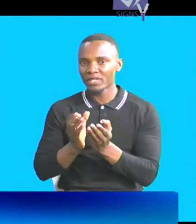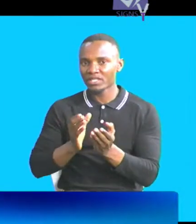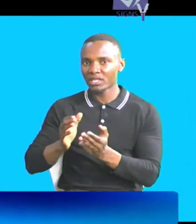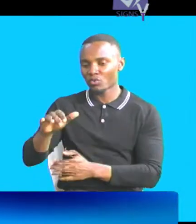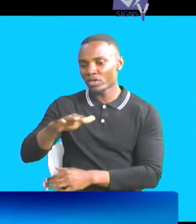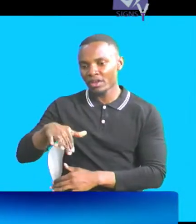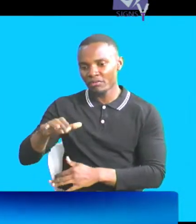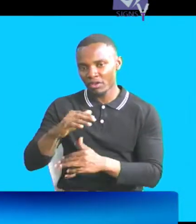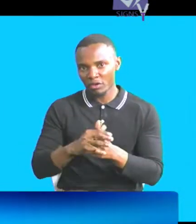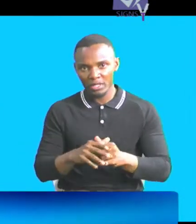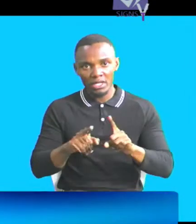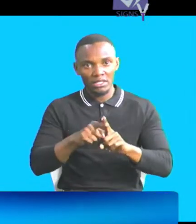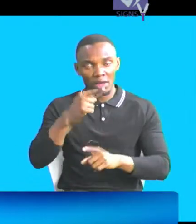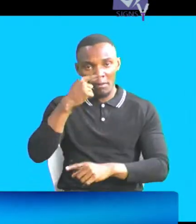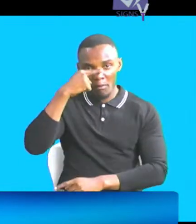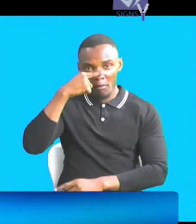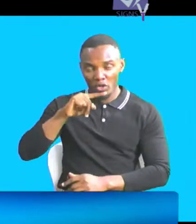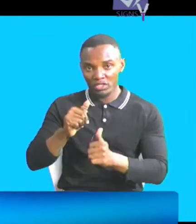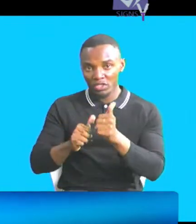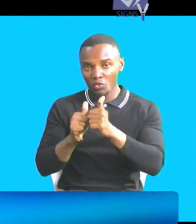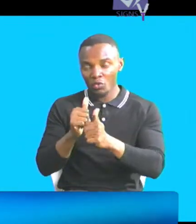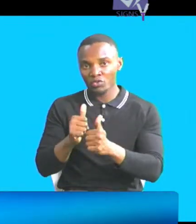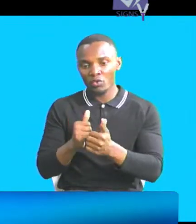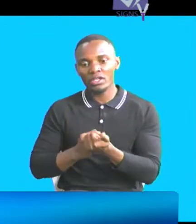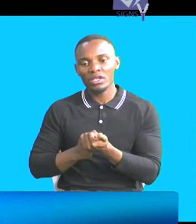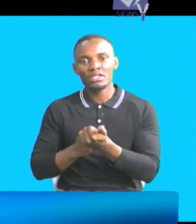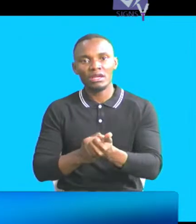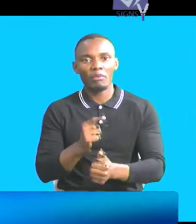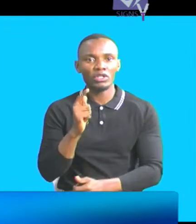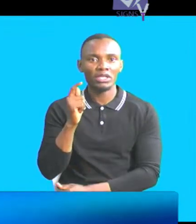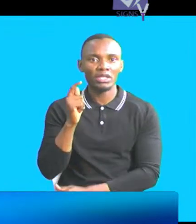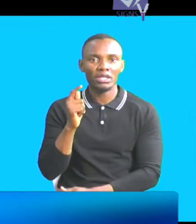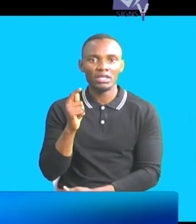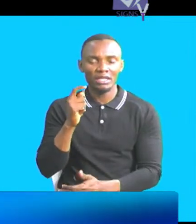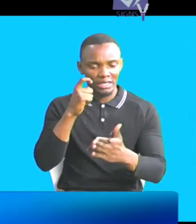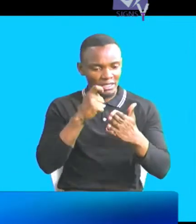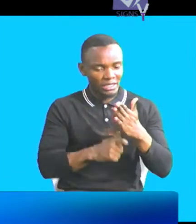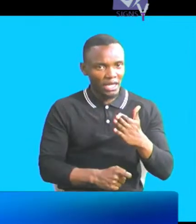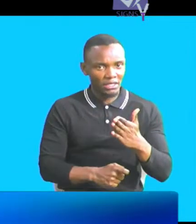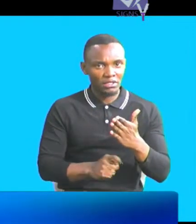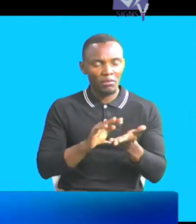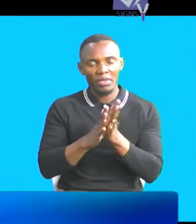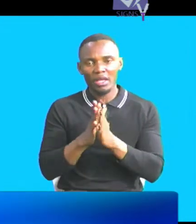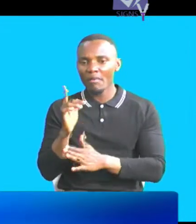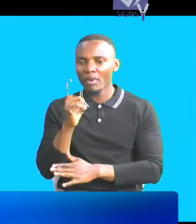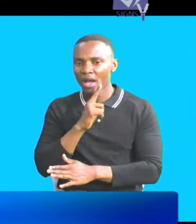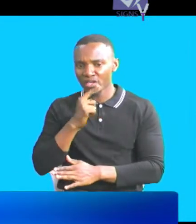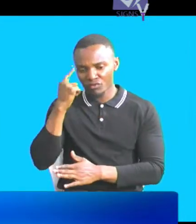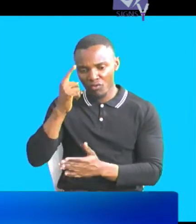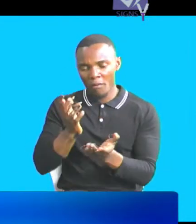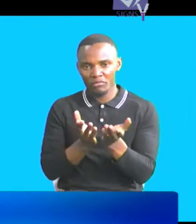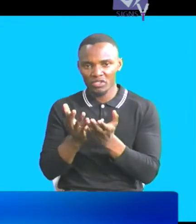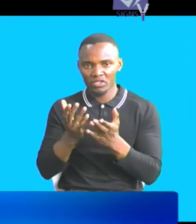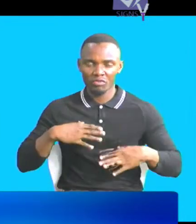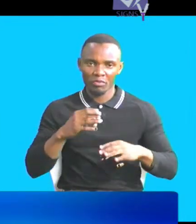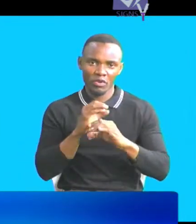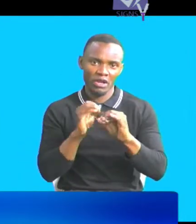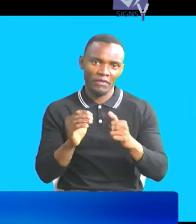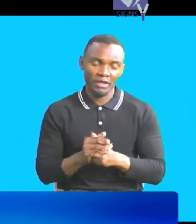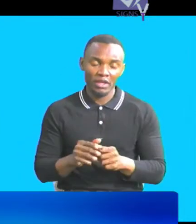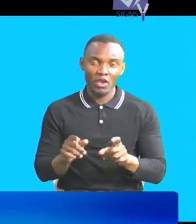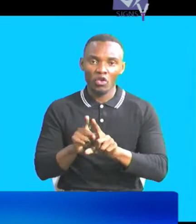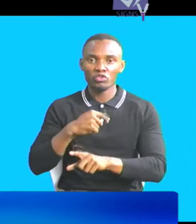will support the tax regime, not to be harsh to these business people here. We want you, Your